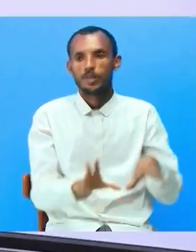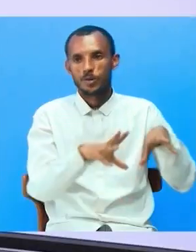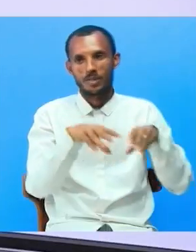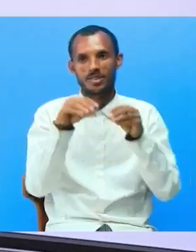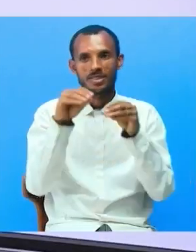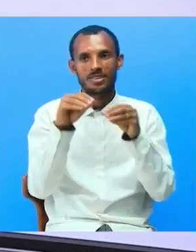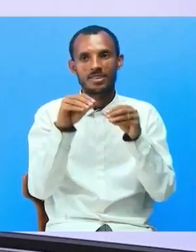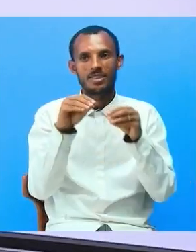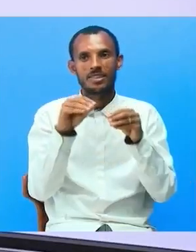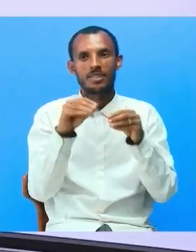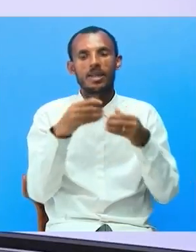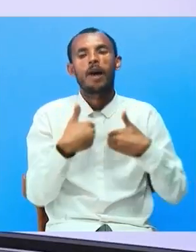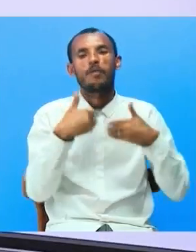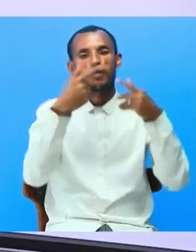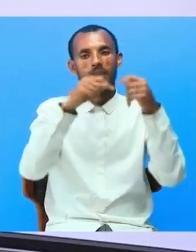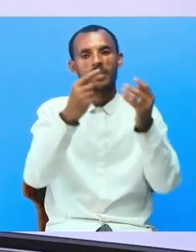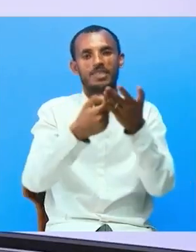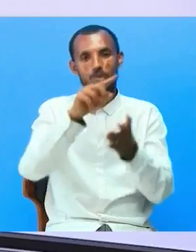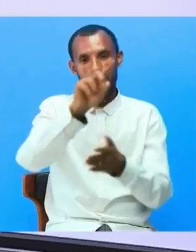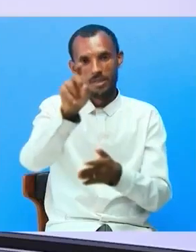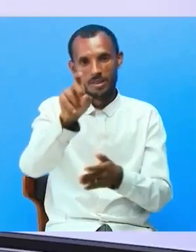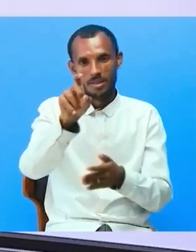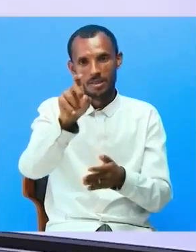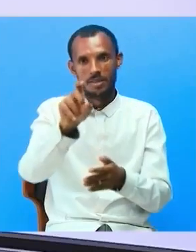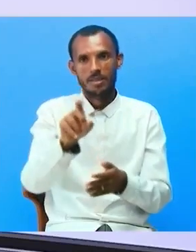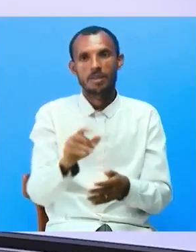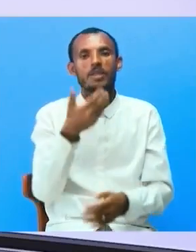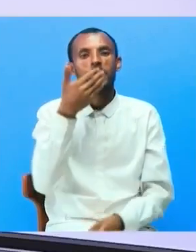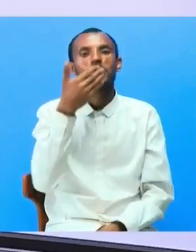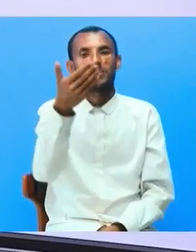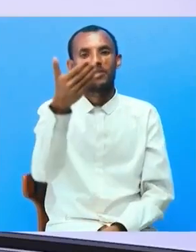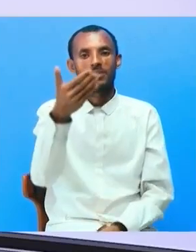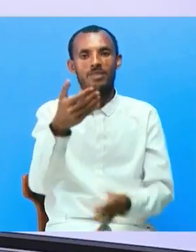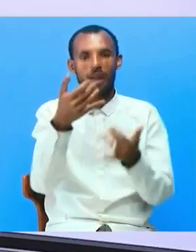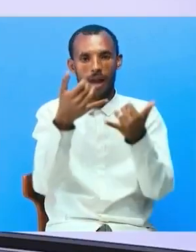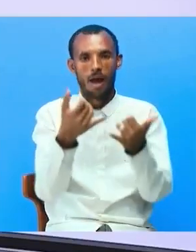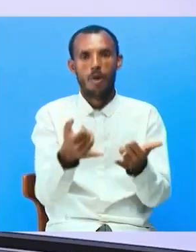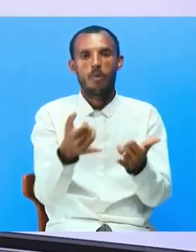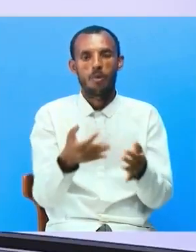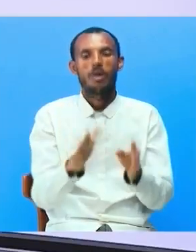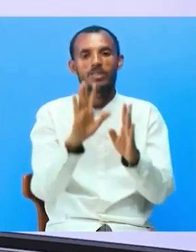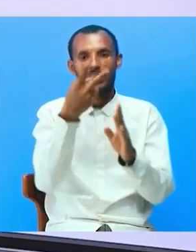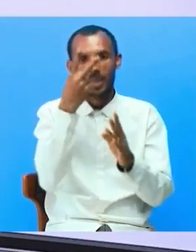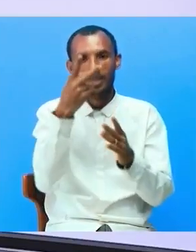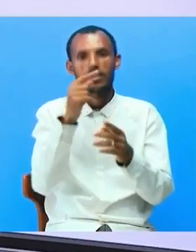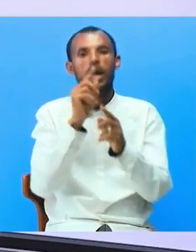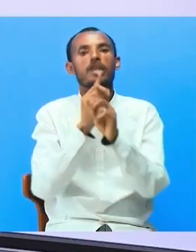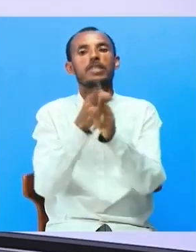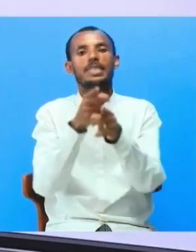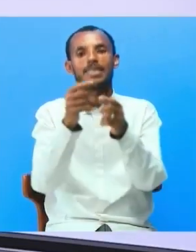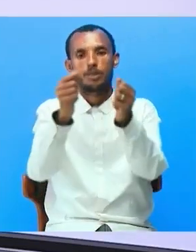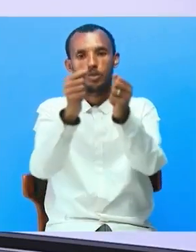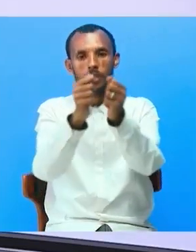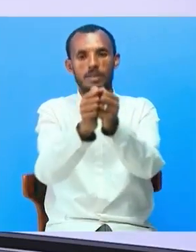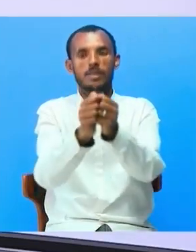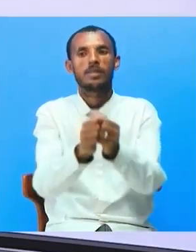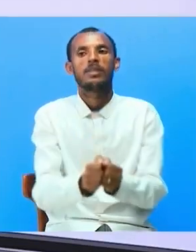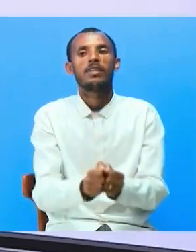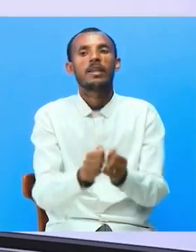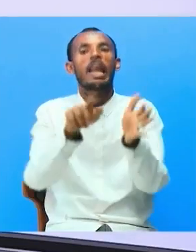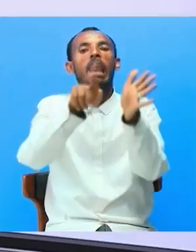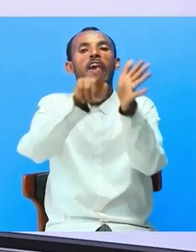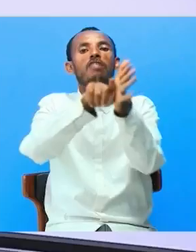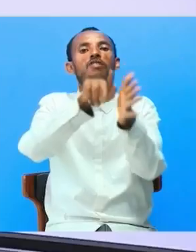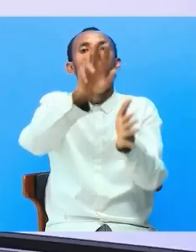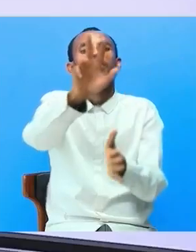Students, have you tried the question? Good. Now, let's see the answer together. Negative